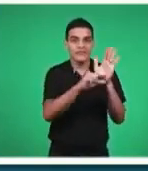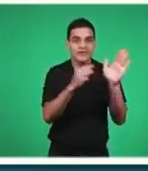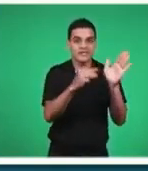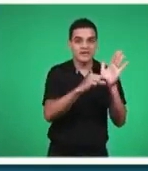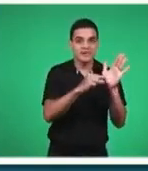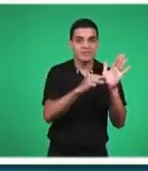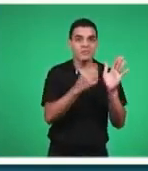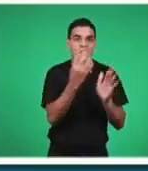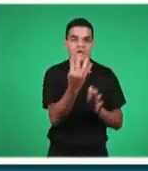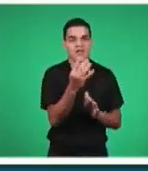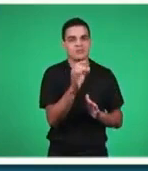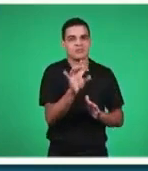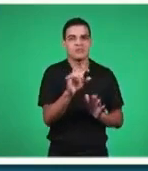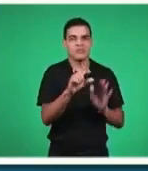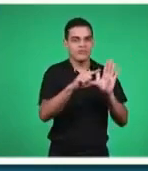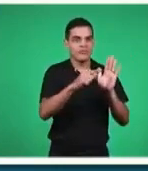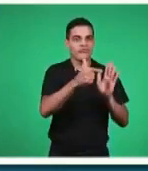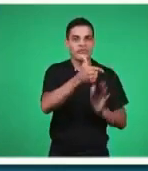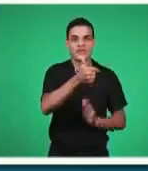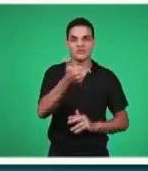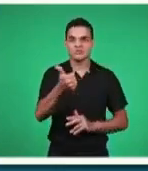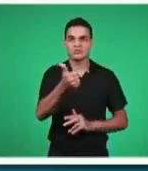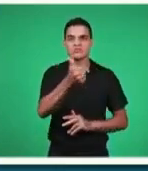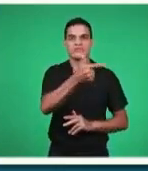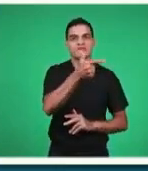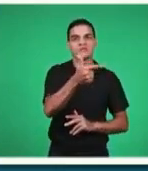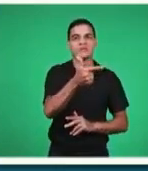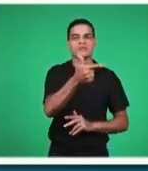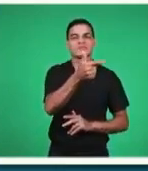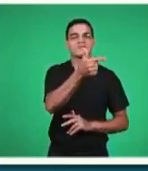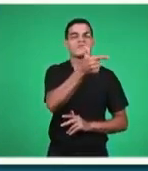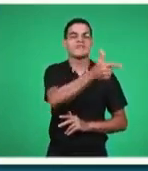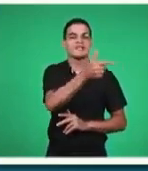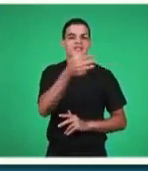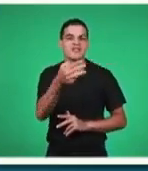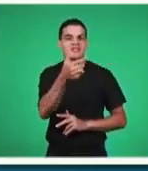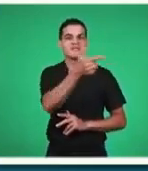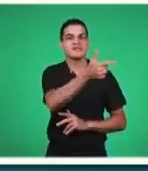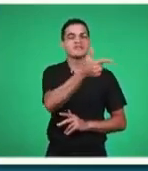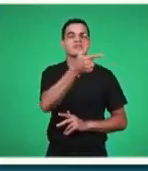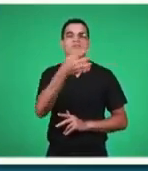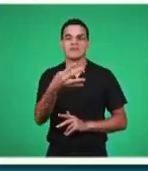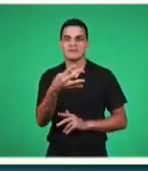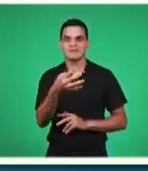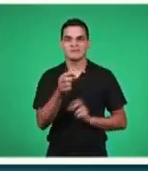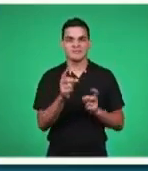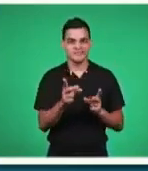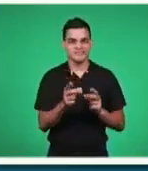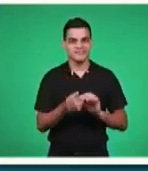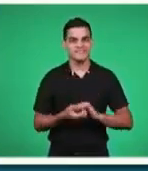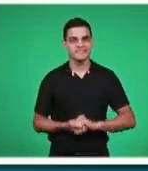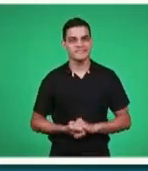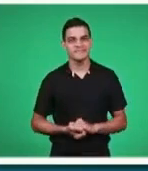21 to 24. So this question is going to, you're going to find the answer to this question in these verses.